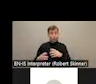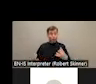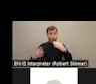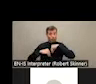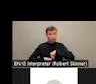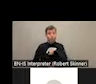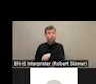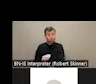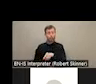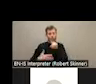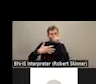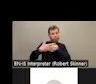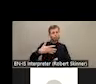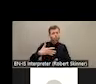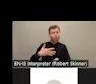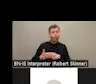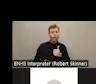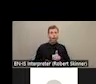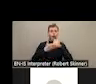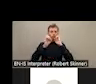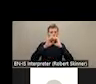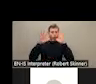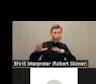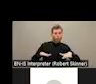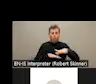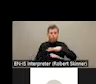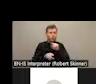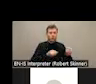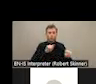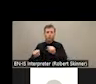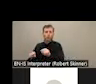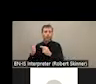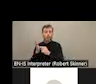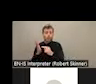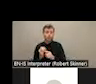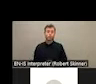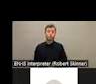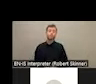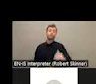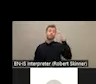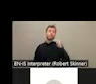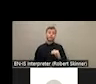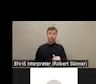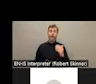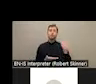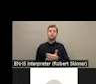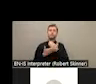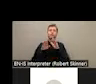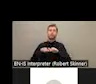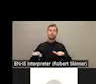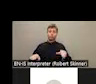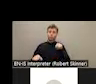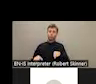link. Also, Save the Children have an exciting new resource and toolkit, which is a reference for all staff working